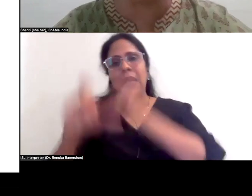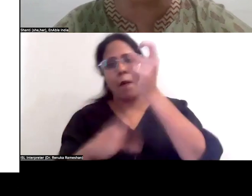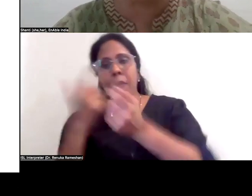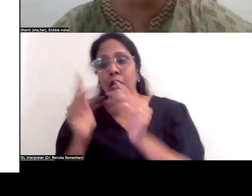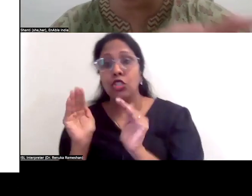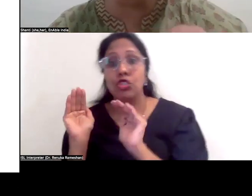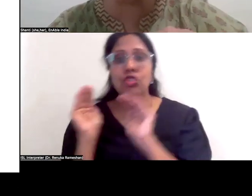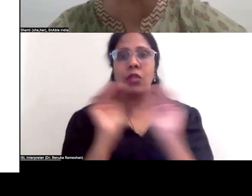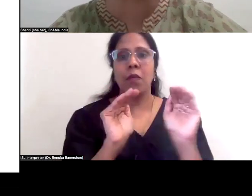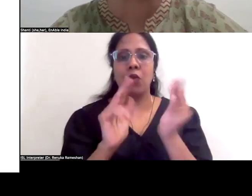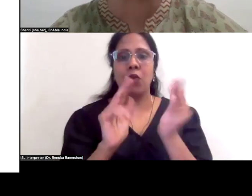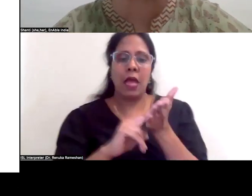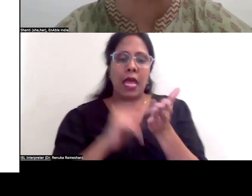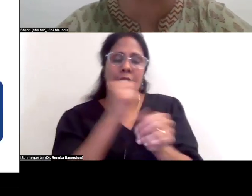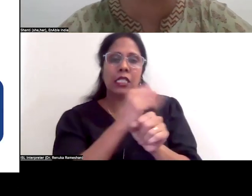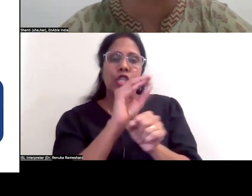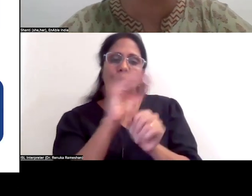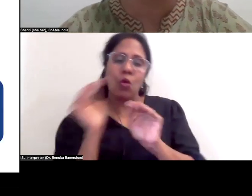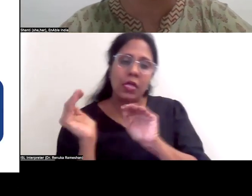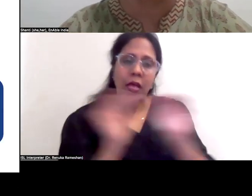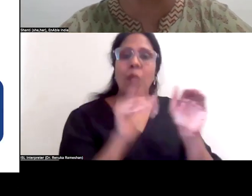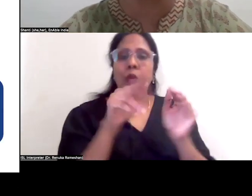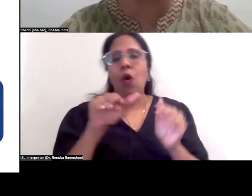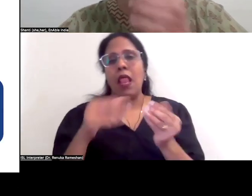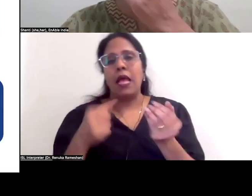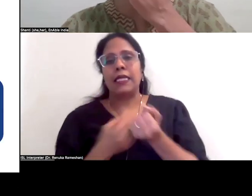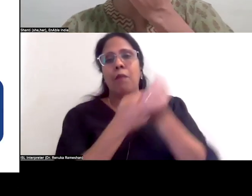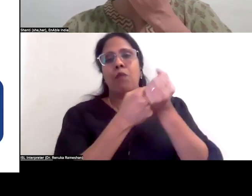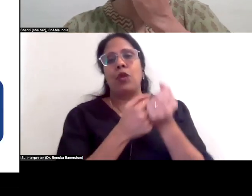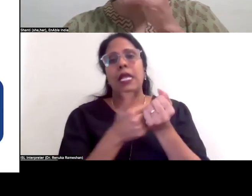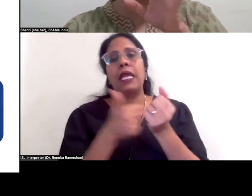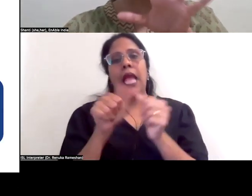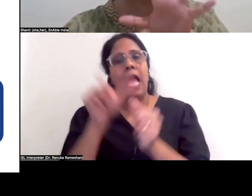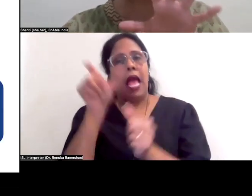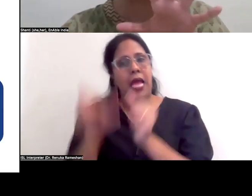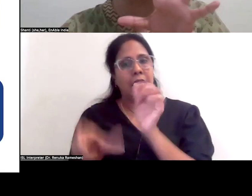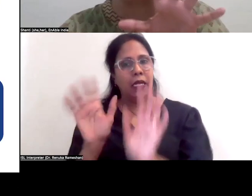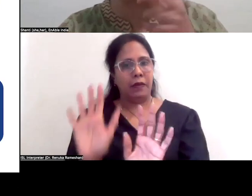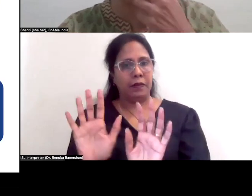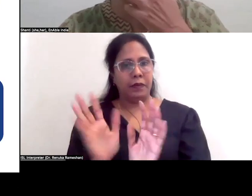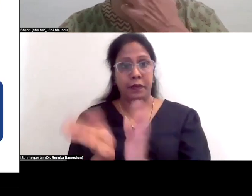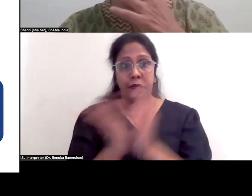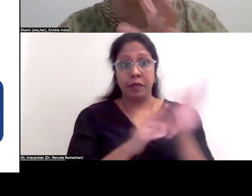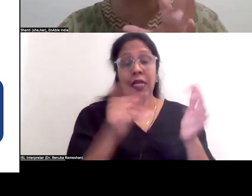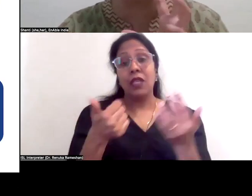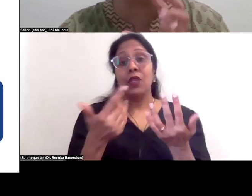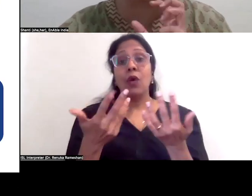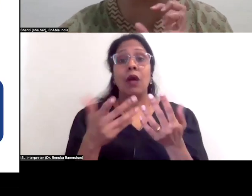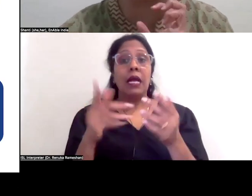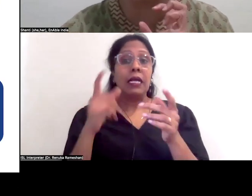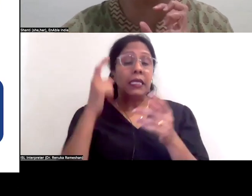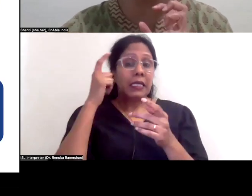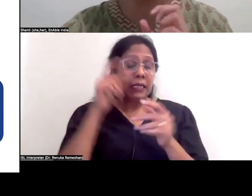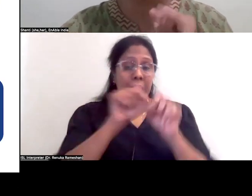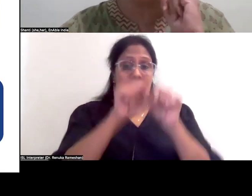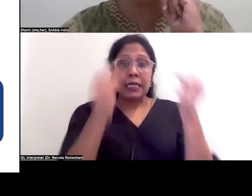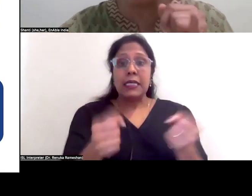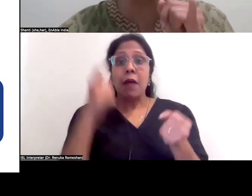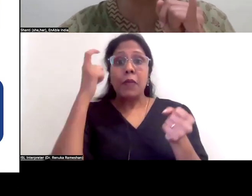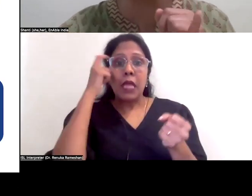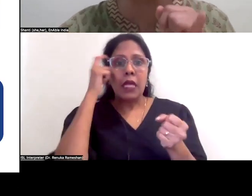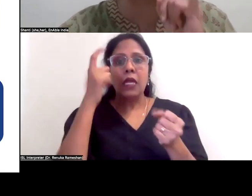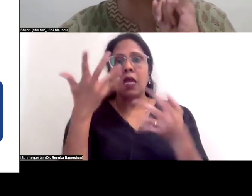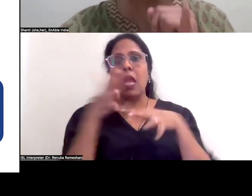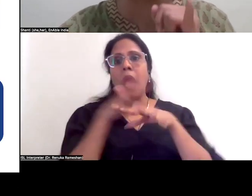even NGO folks are more supporting actors. Now, to apply systems thinking, there are 5 main points which I'm going to cover today.